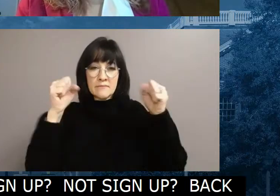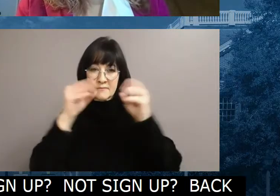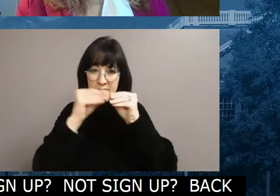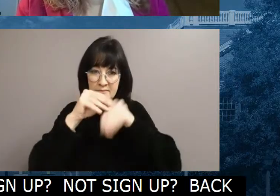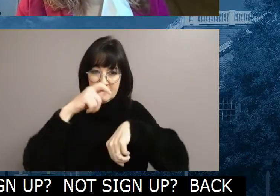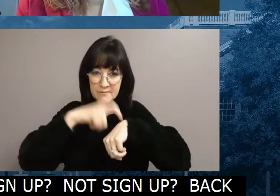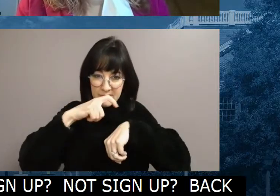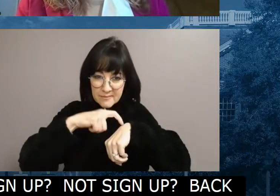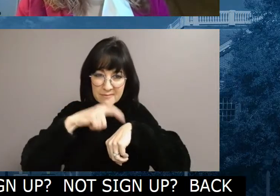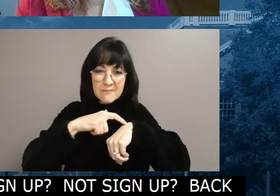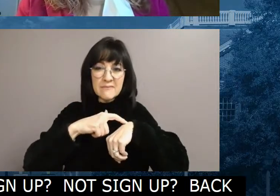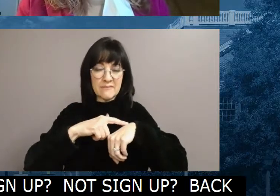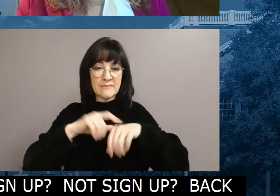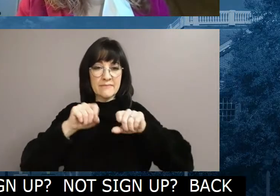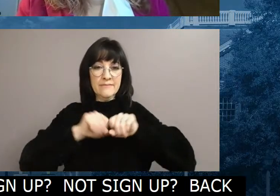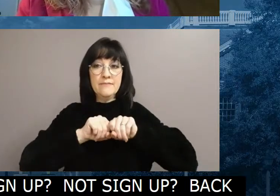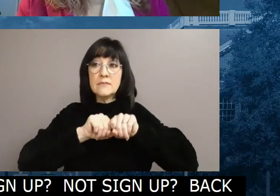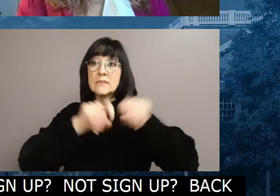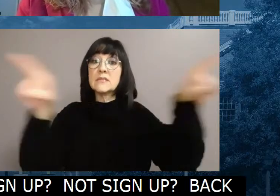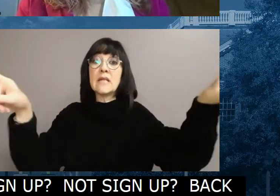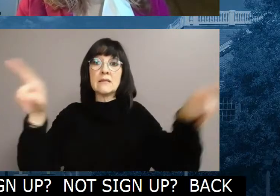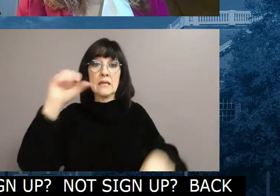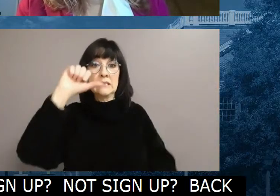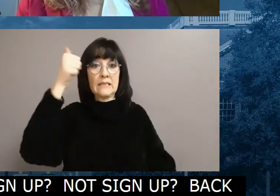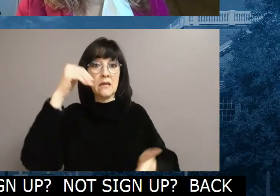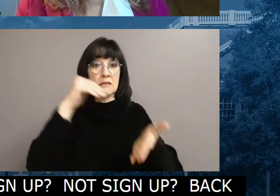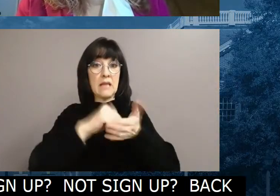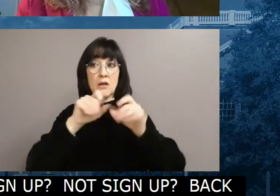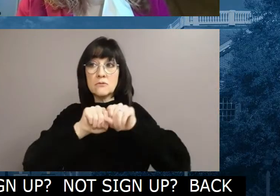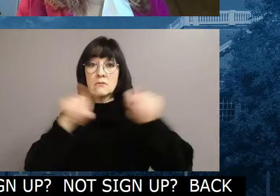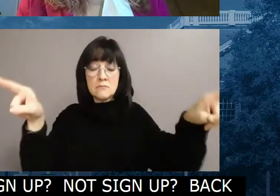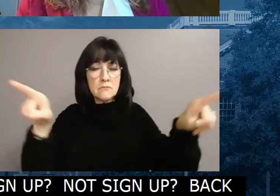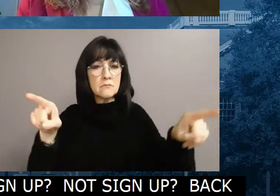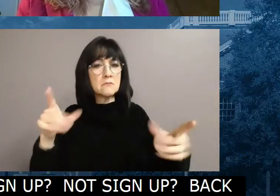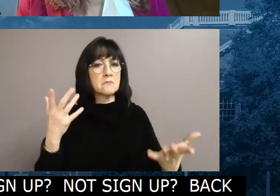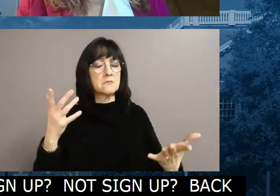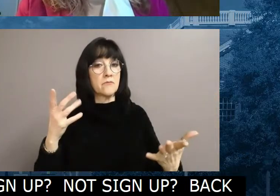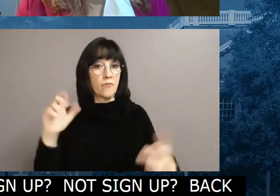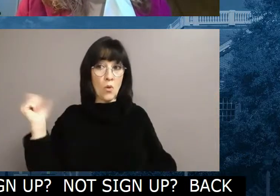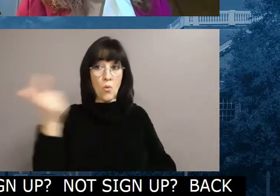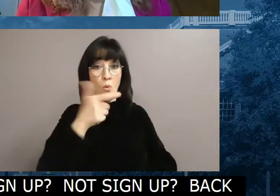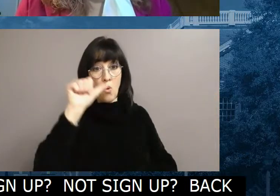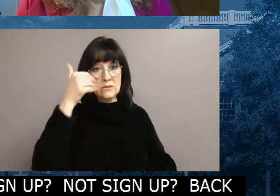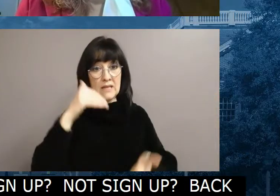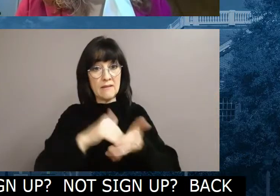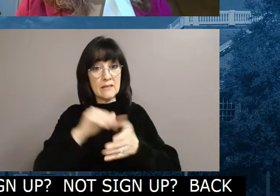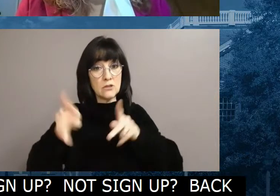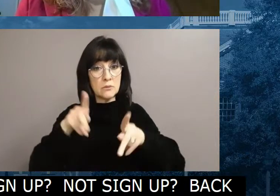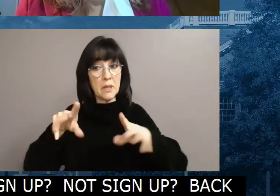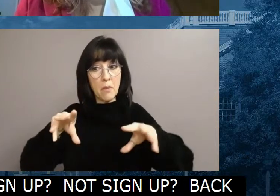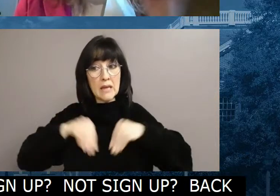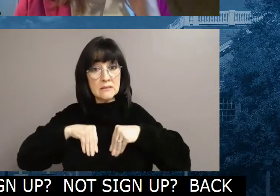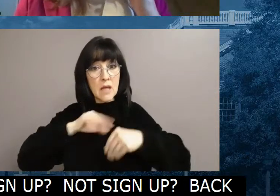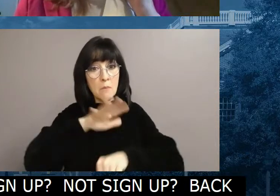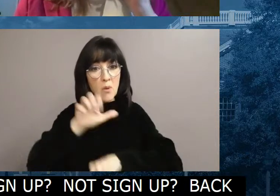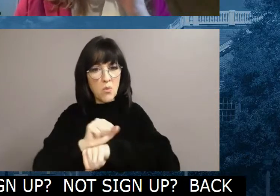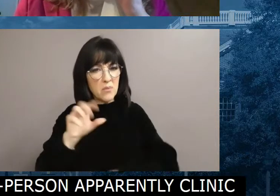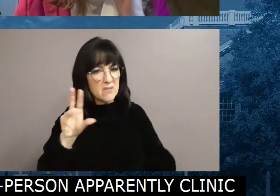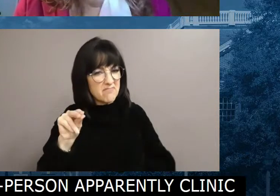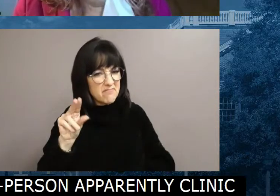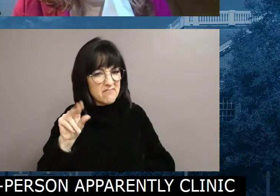10,000 invites to get 5,000 to accept the appointment. And so it was part of that. What we were